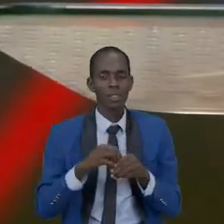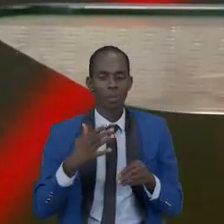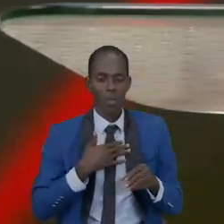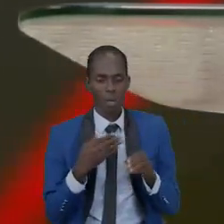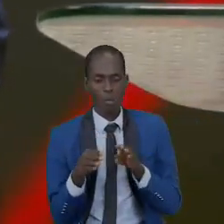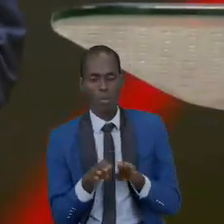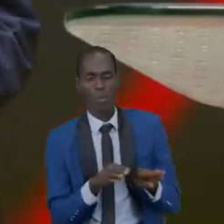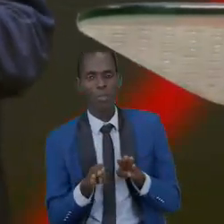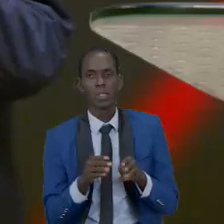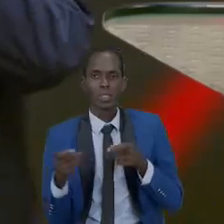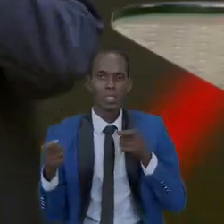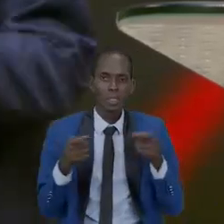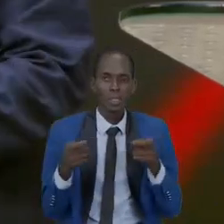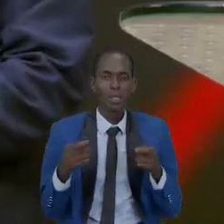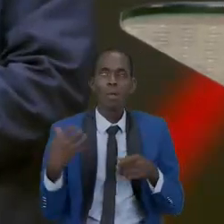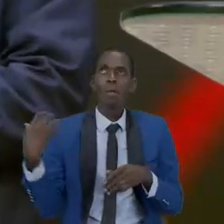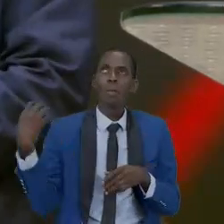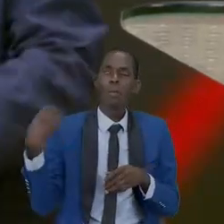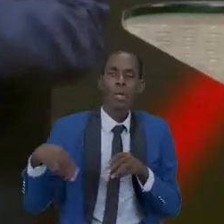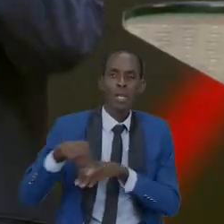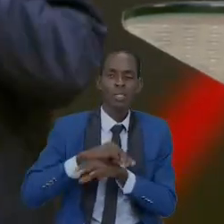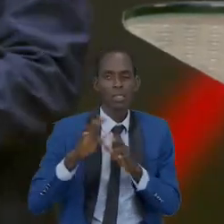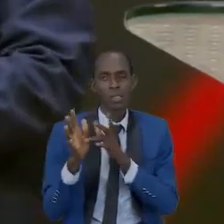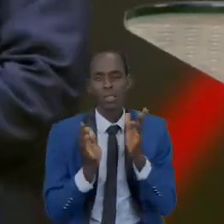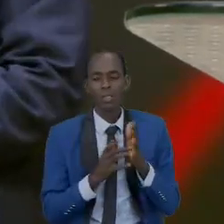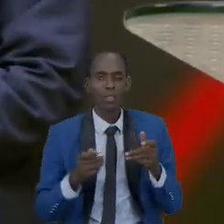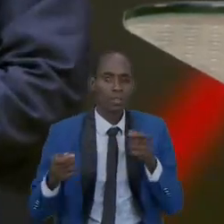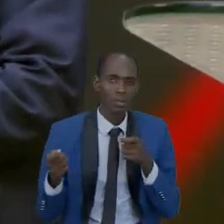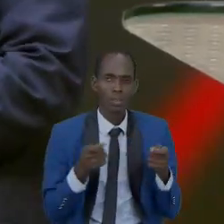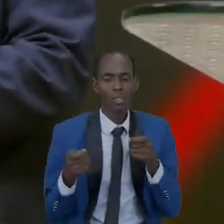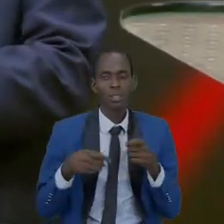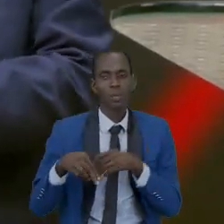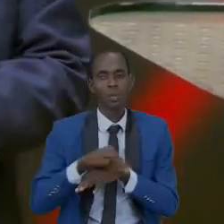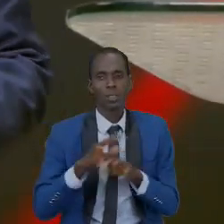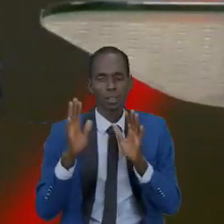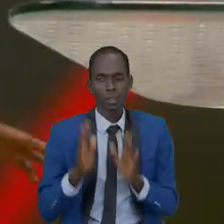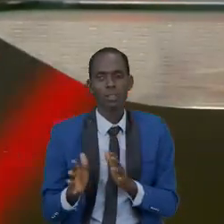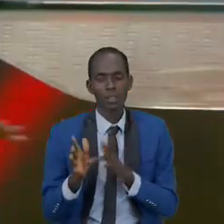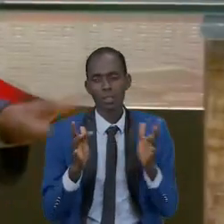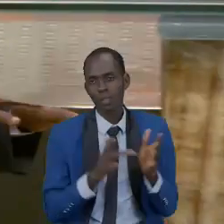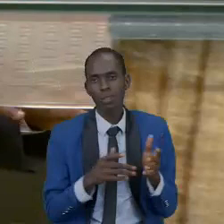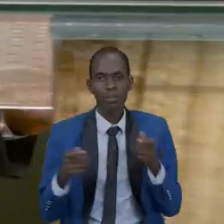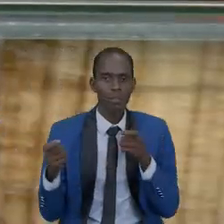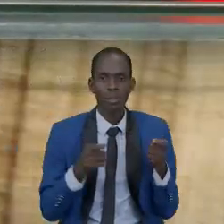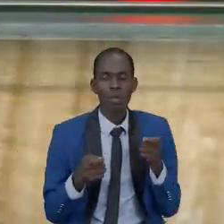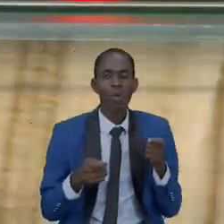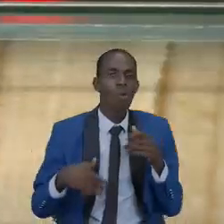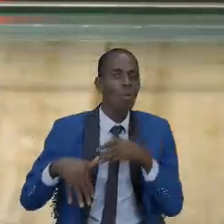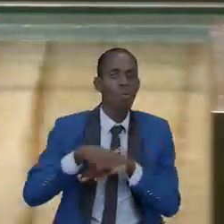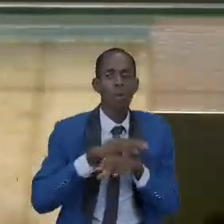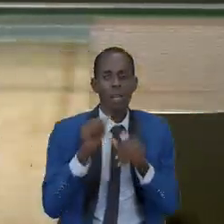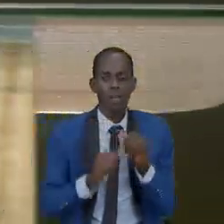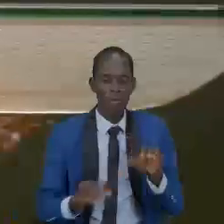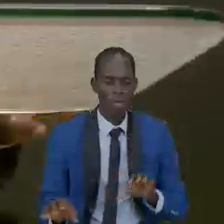behavior. Reign, Master Jesus, reign. Reign, Master Jesus, reign over every